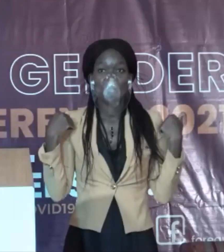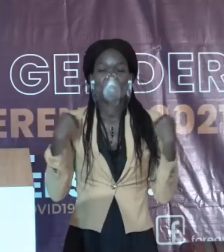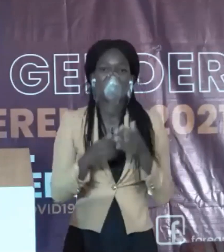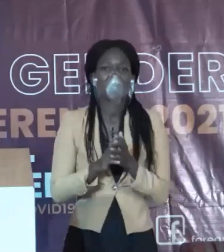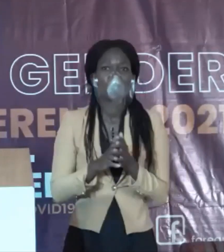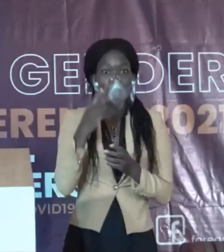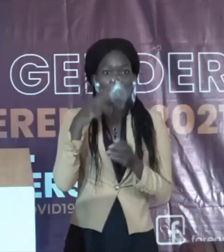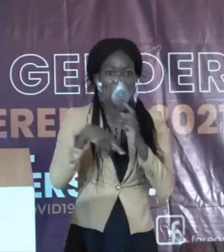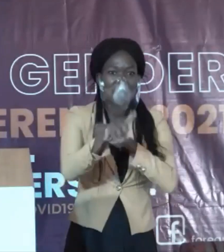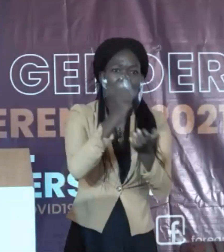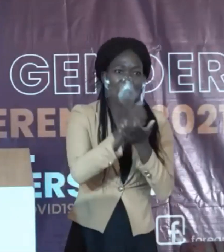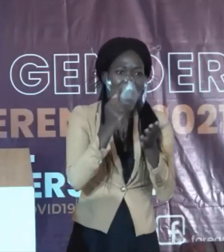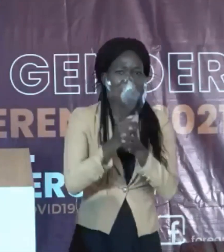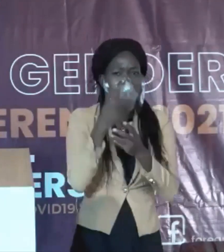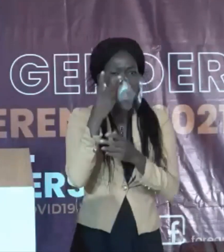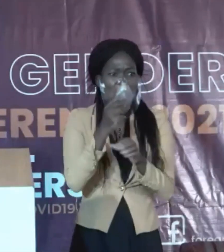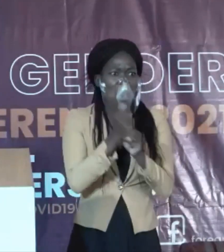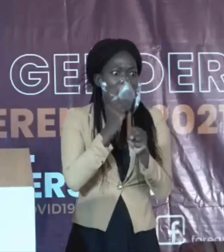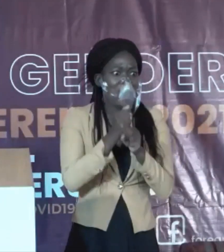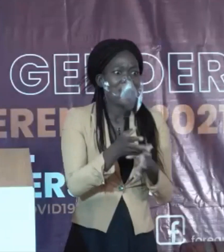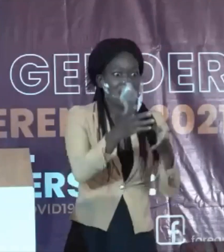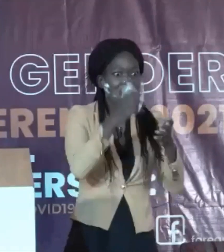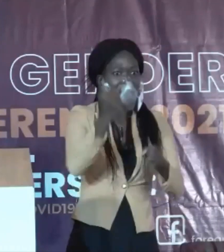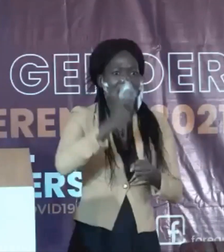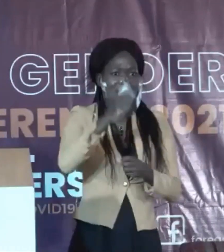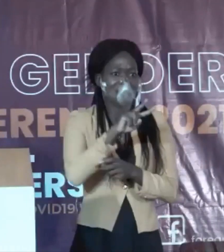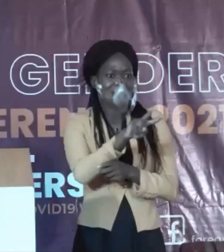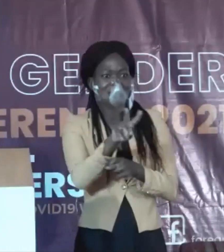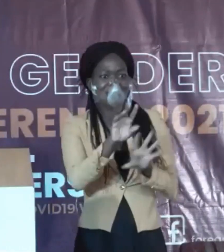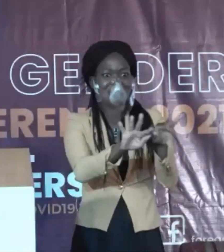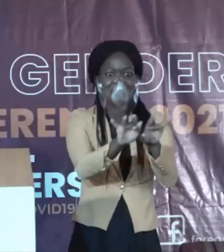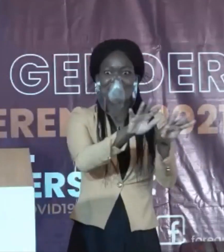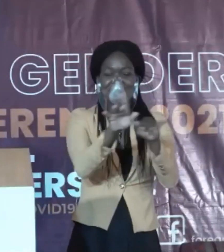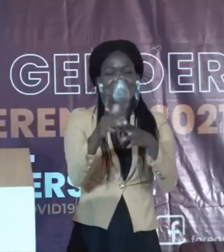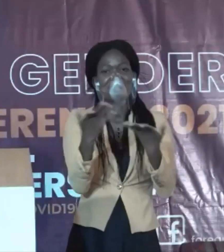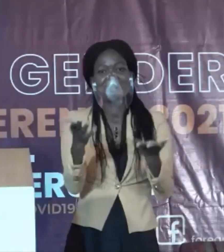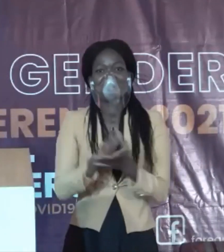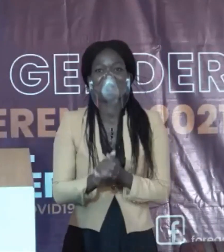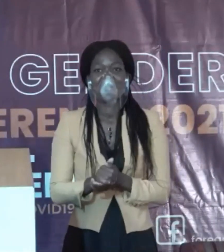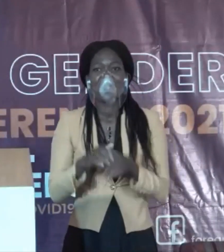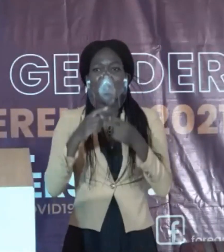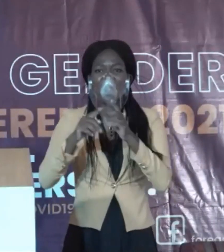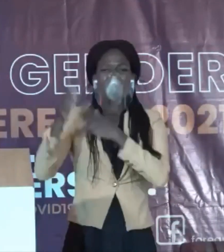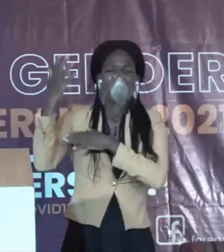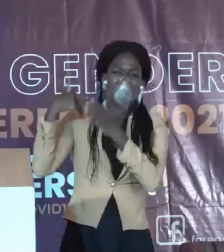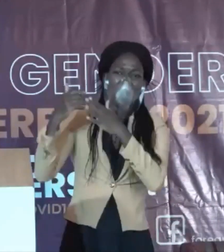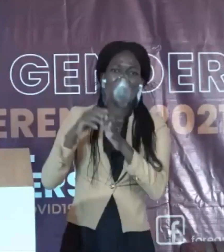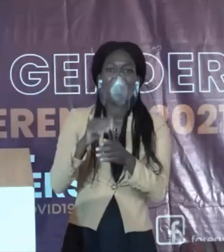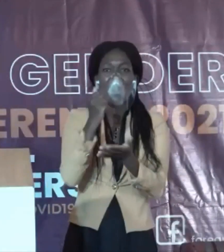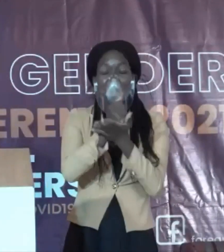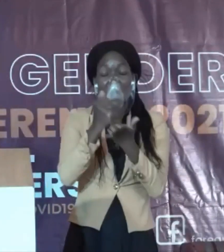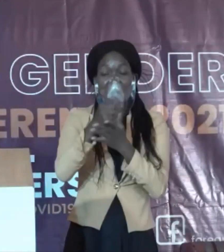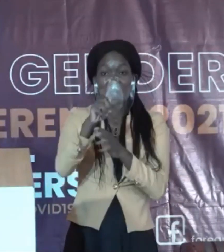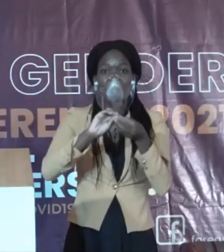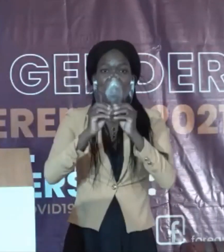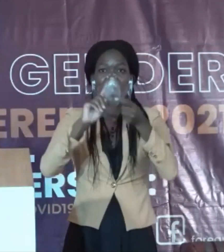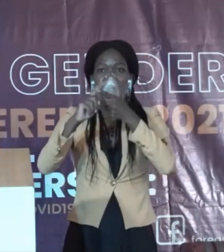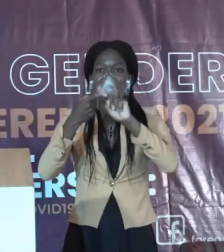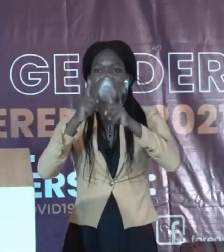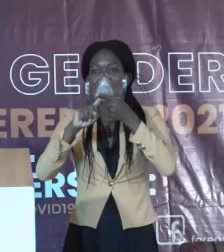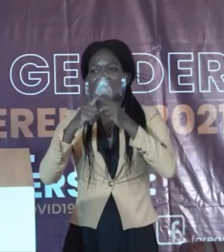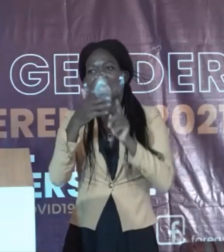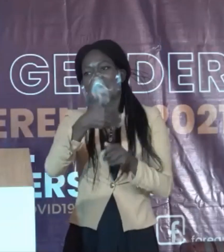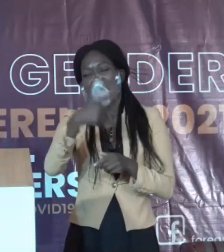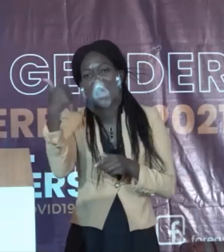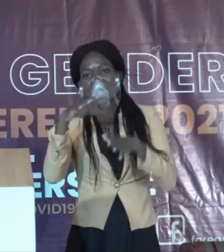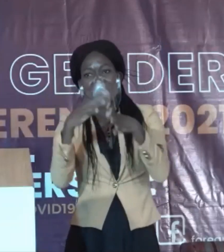environment within the bank. For the past 2 years, Standard Bank has partnered with other companies and organizations who have also